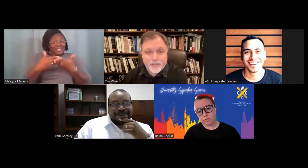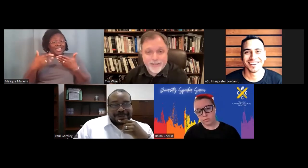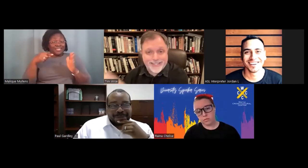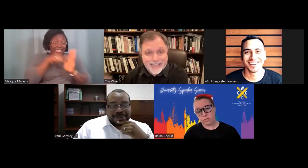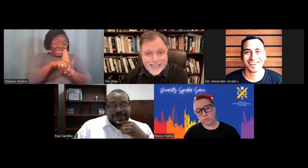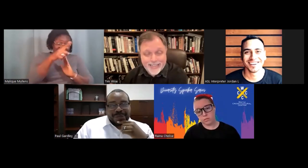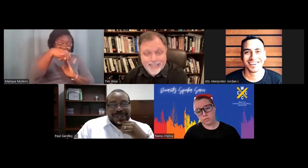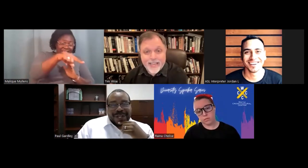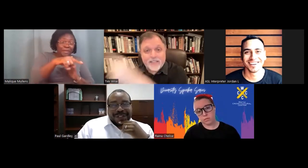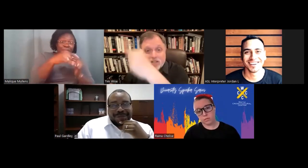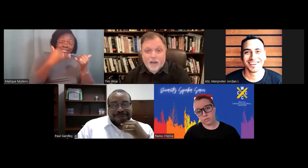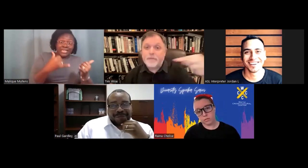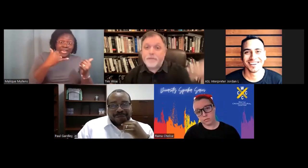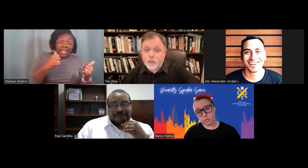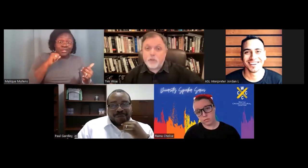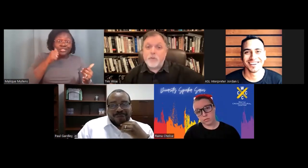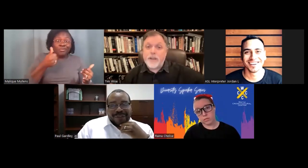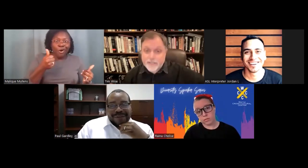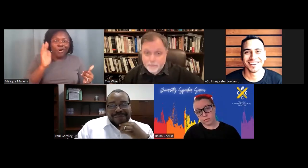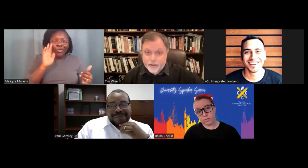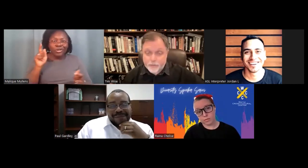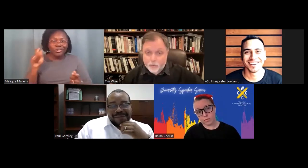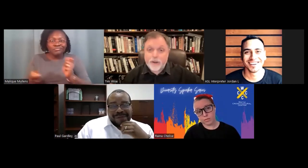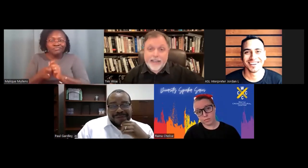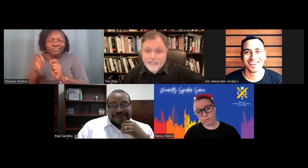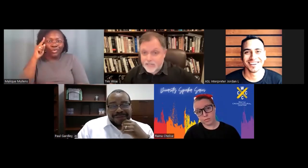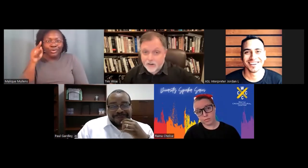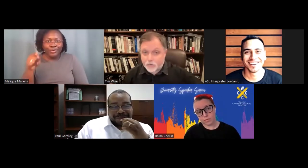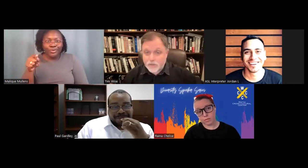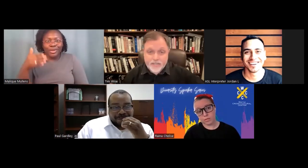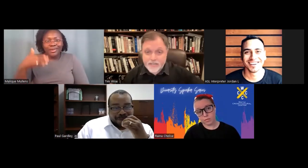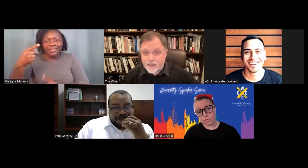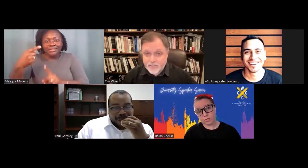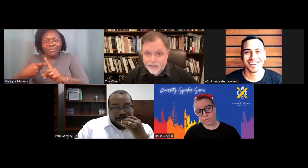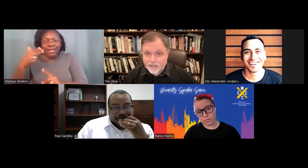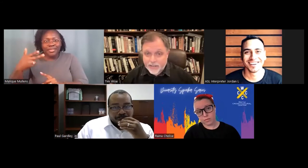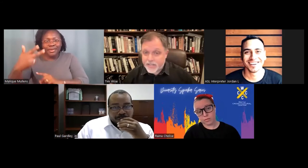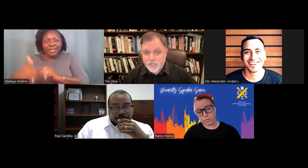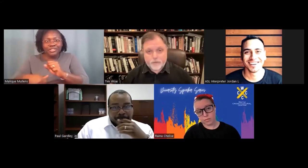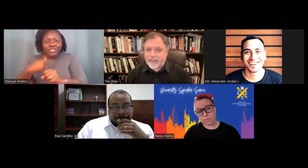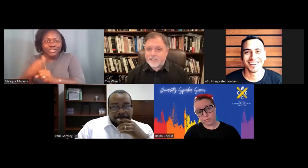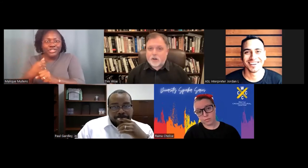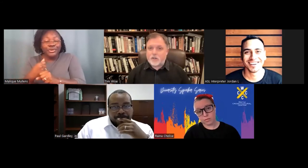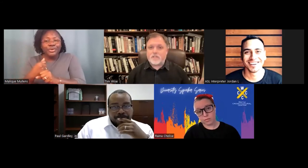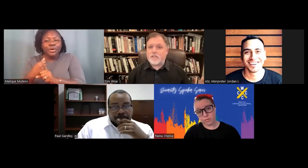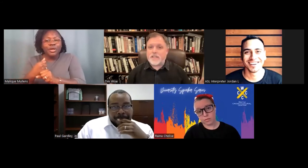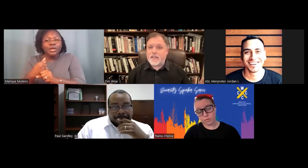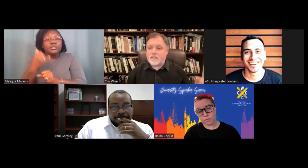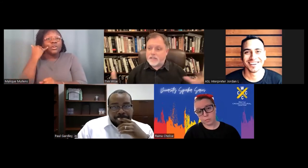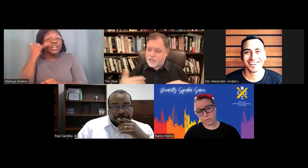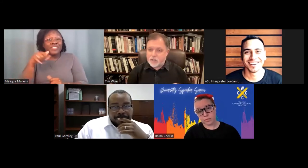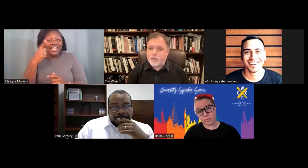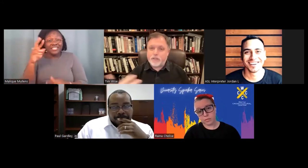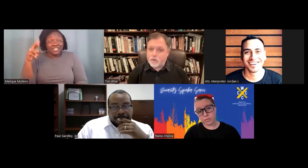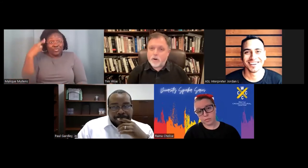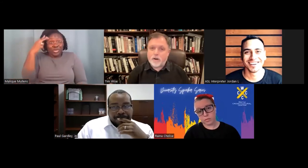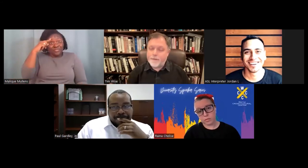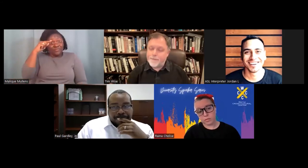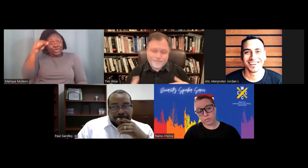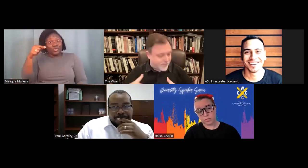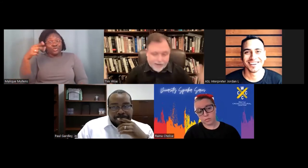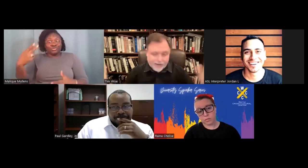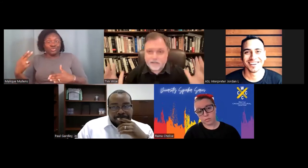them today is coming for you next month or next year or 10 years down the line. So if that's all it's going to take to get you in the